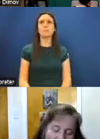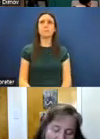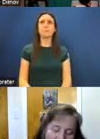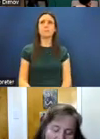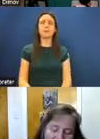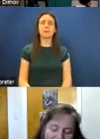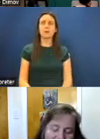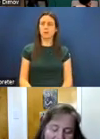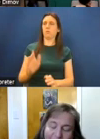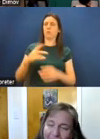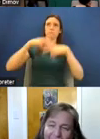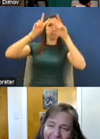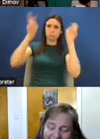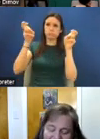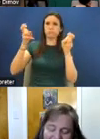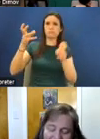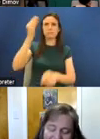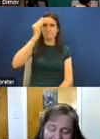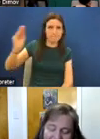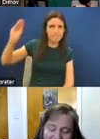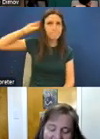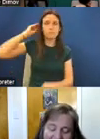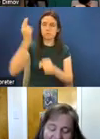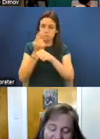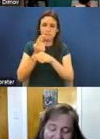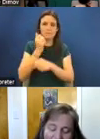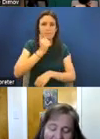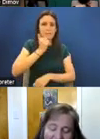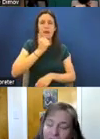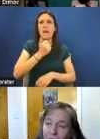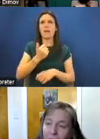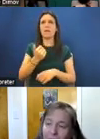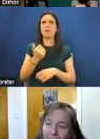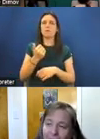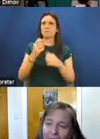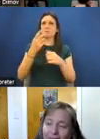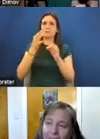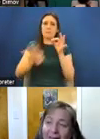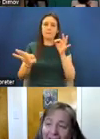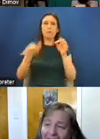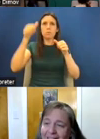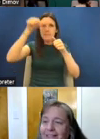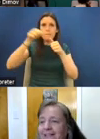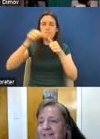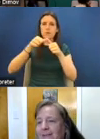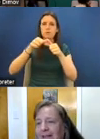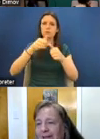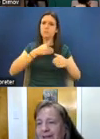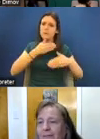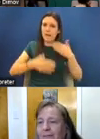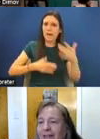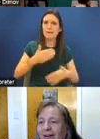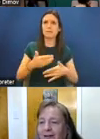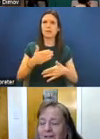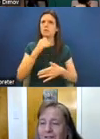is like a motto that I've carried with me for years. And it's just simply to remember to be kind, to be